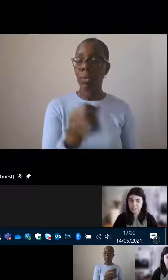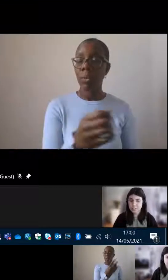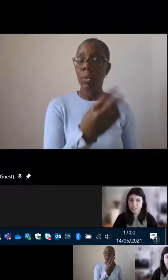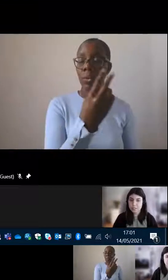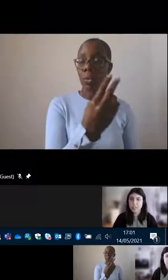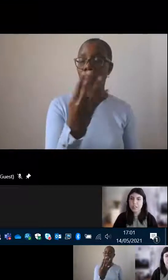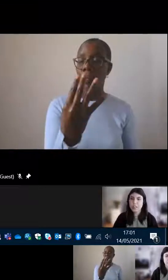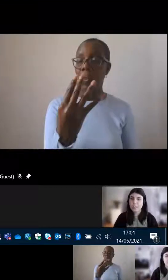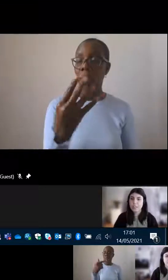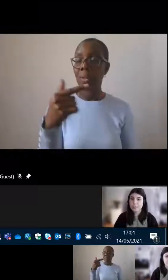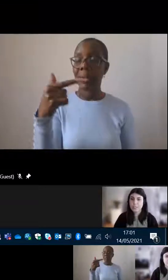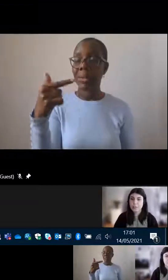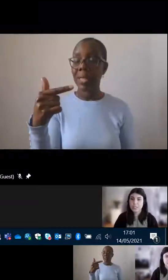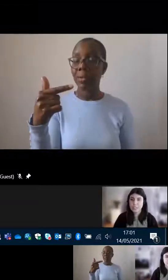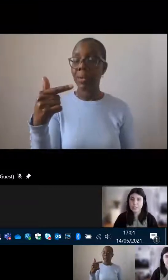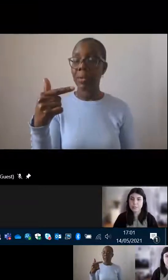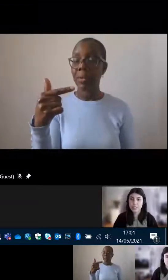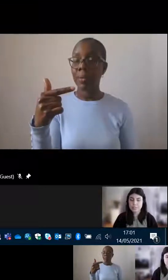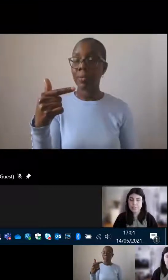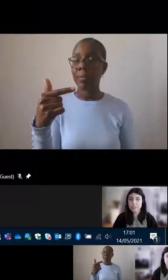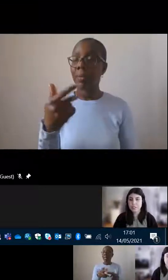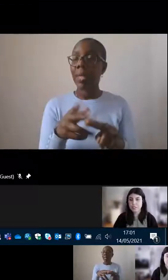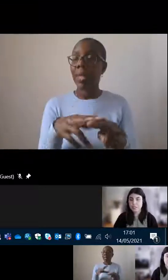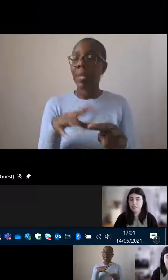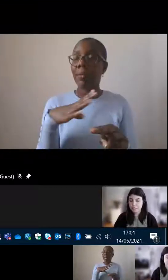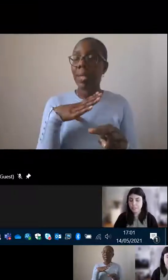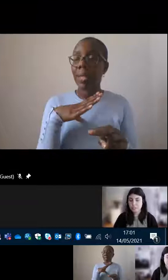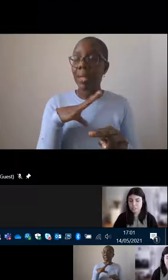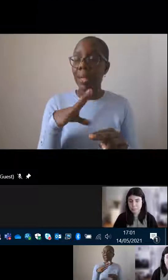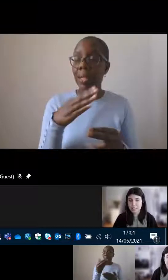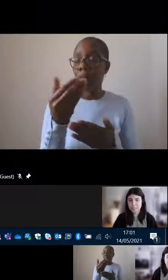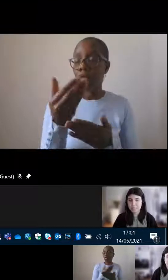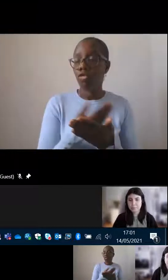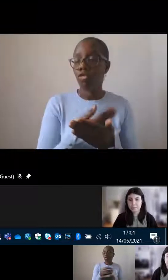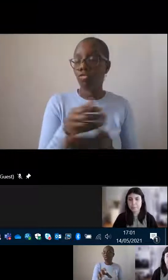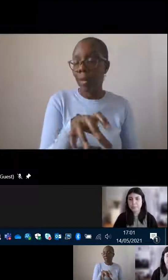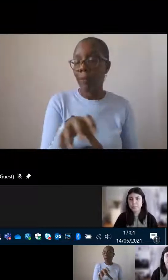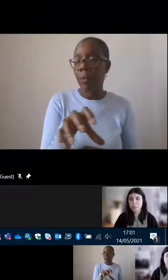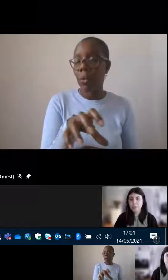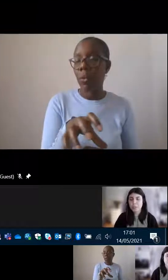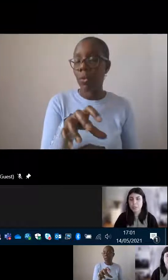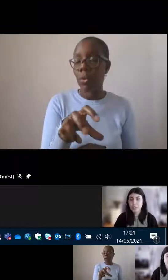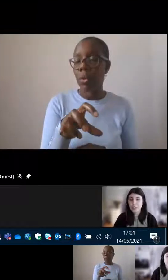247 if you need a refuge space.